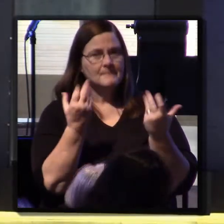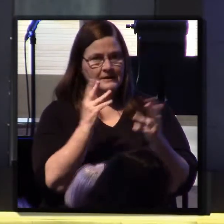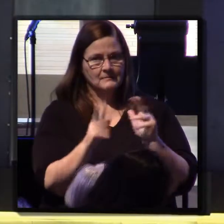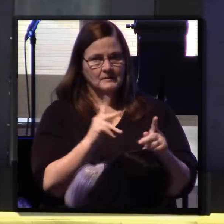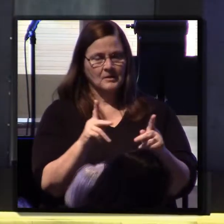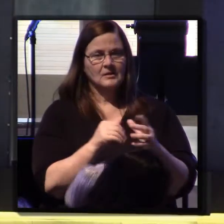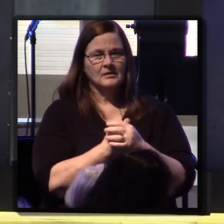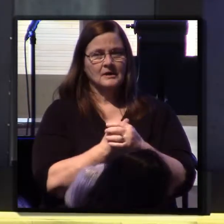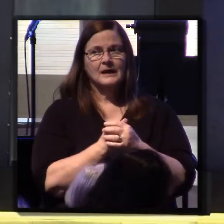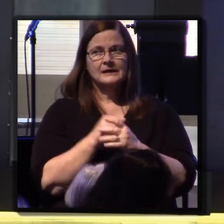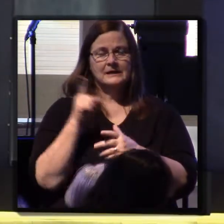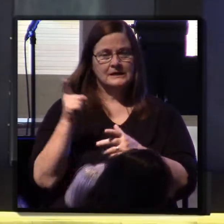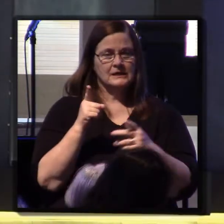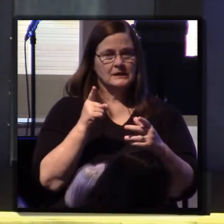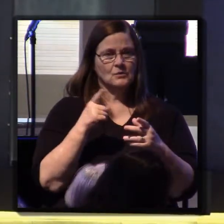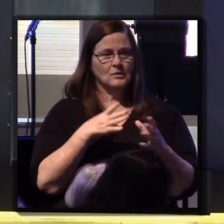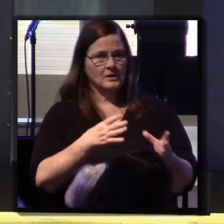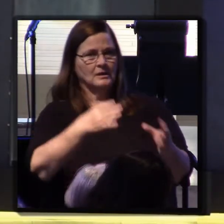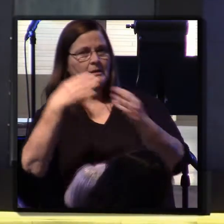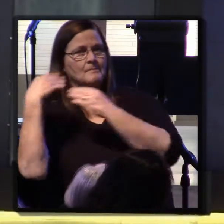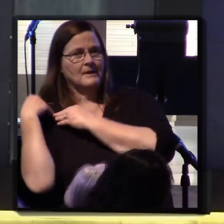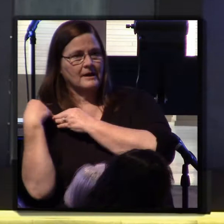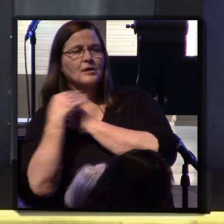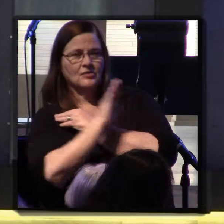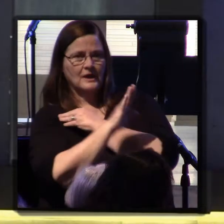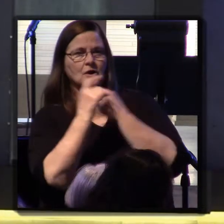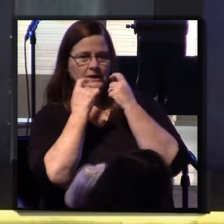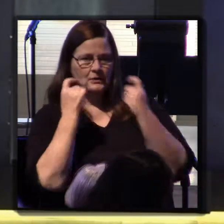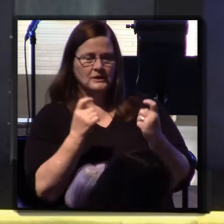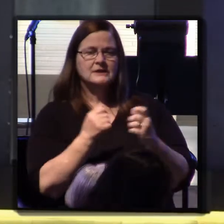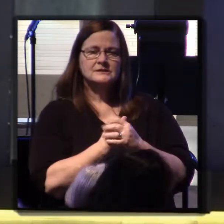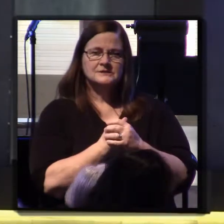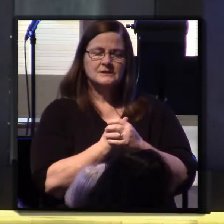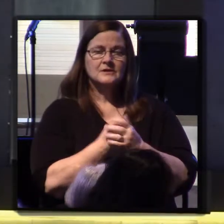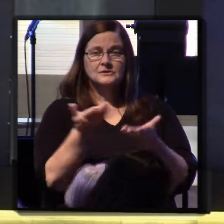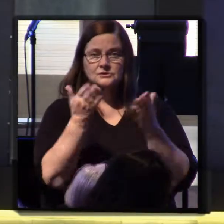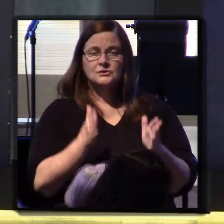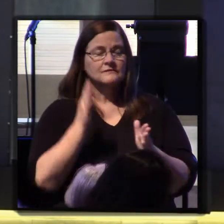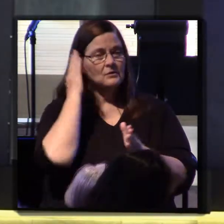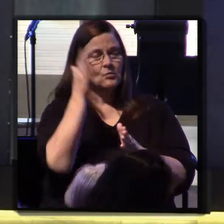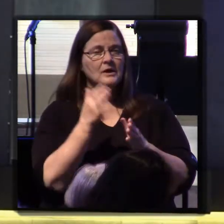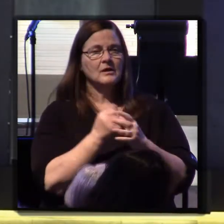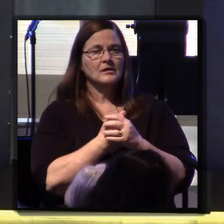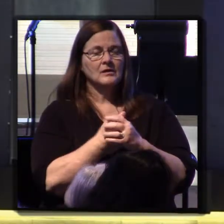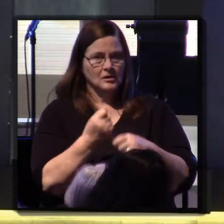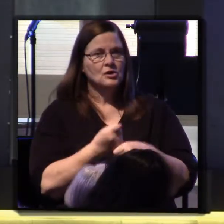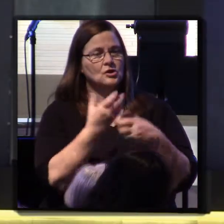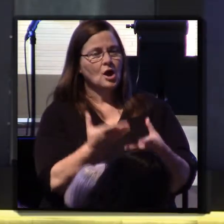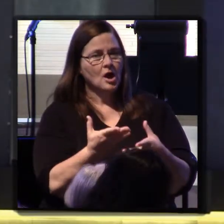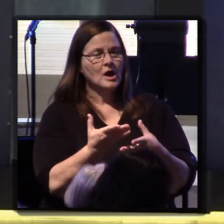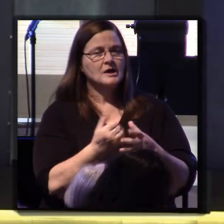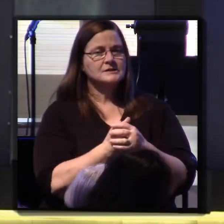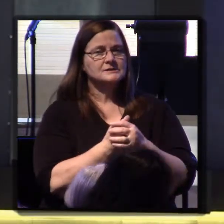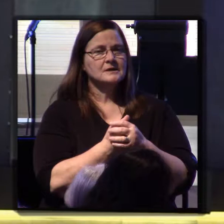will justify the many, and he will bear their iniquities." The